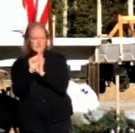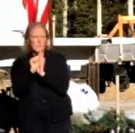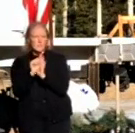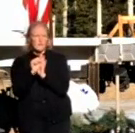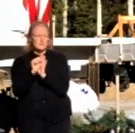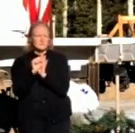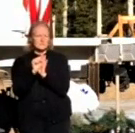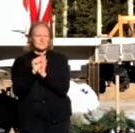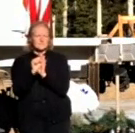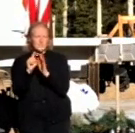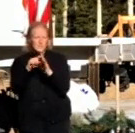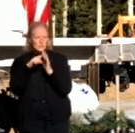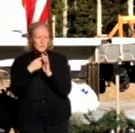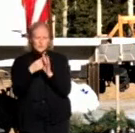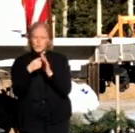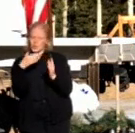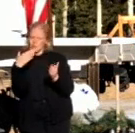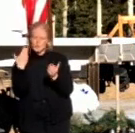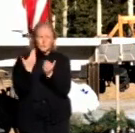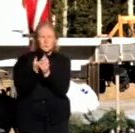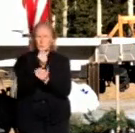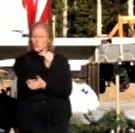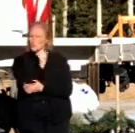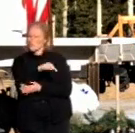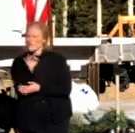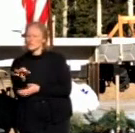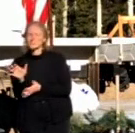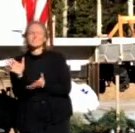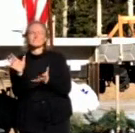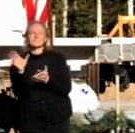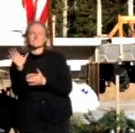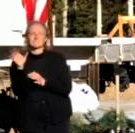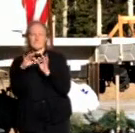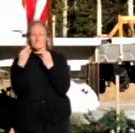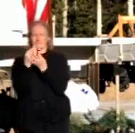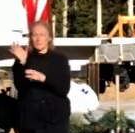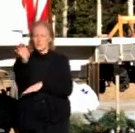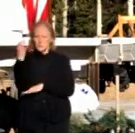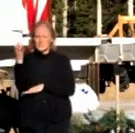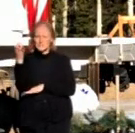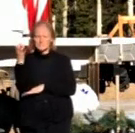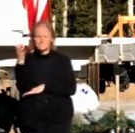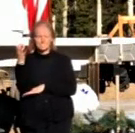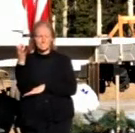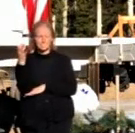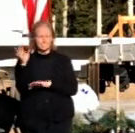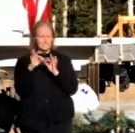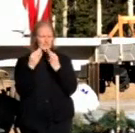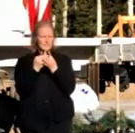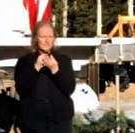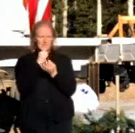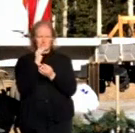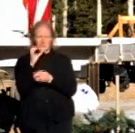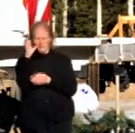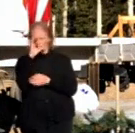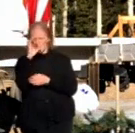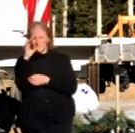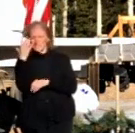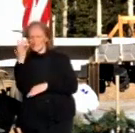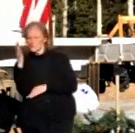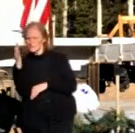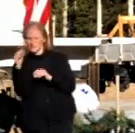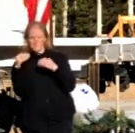that starts the good old-fashioned family Christmas. The family is not hunting at the store,